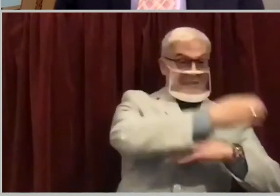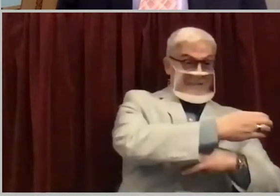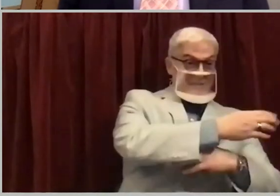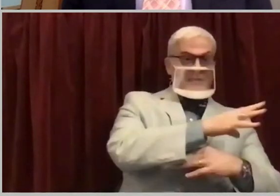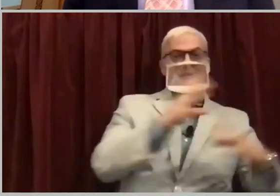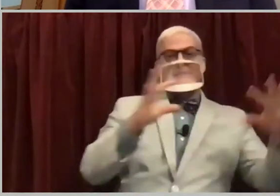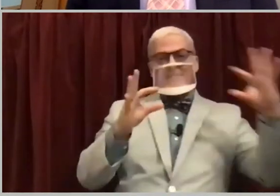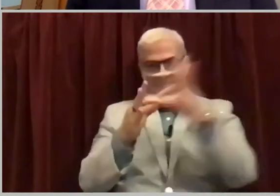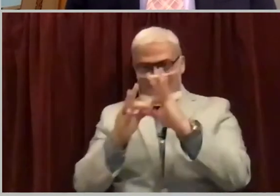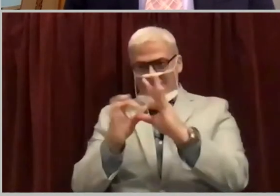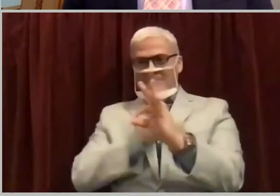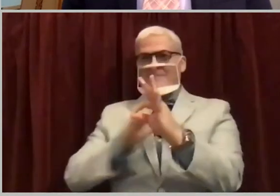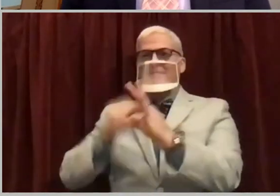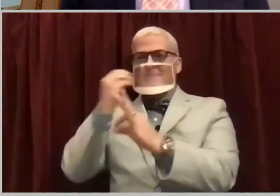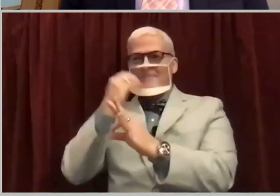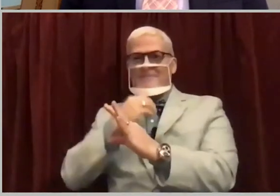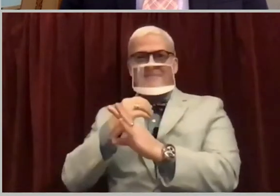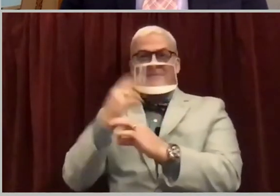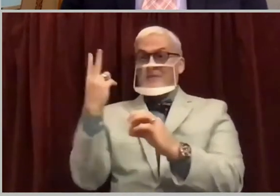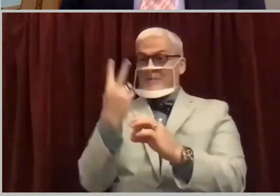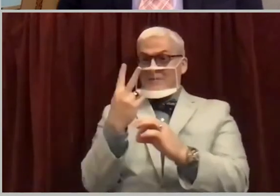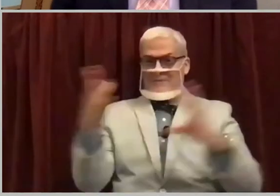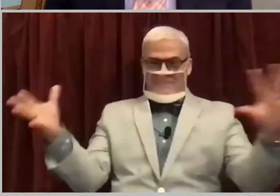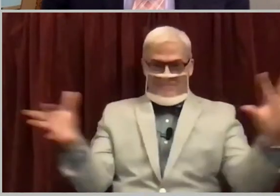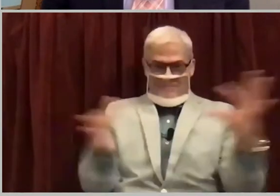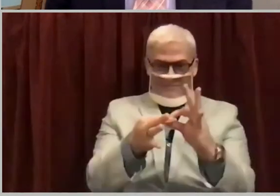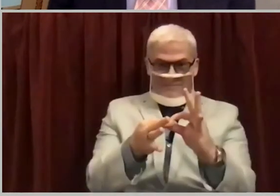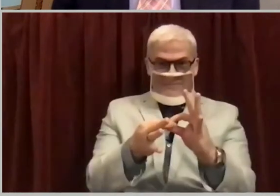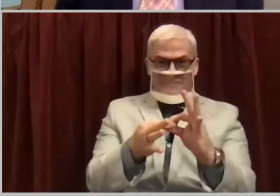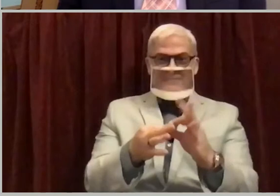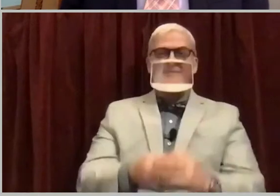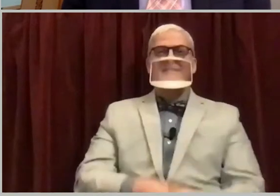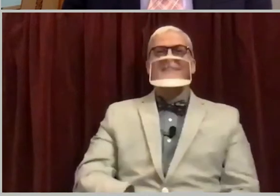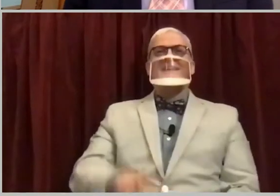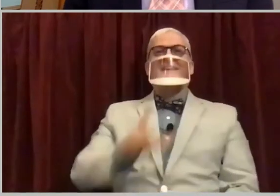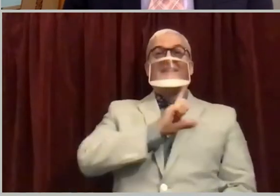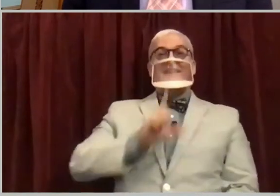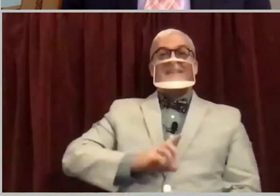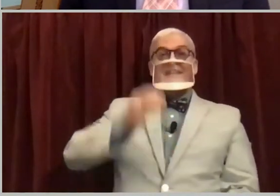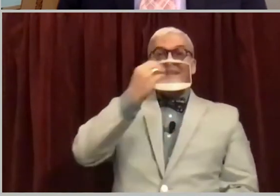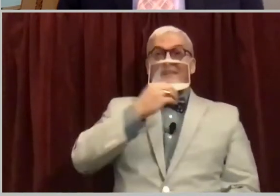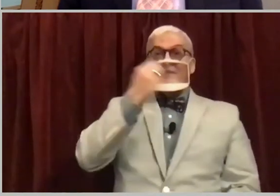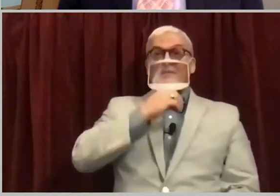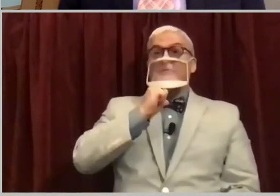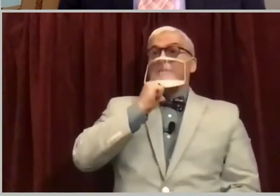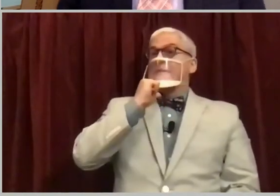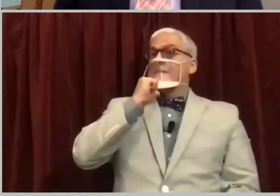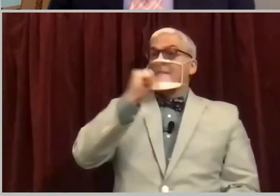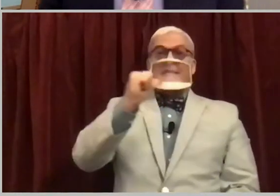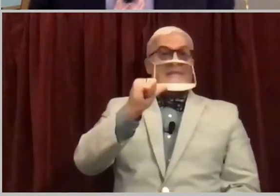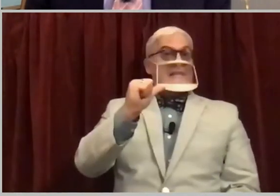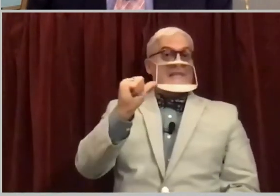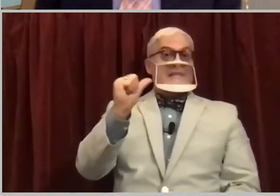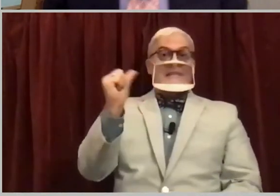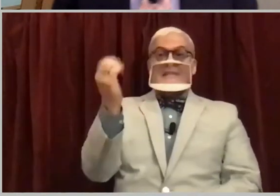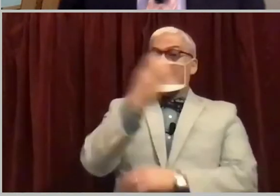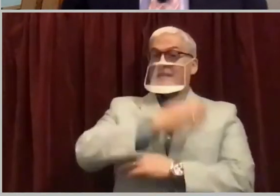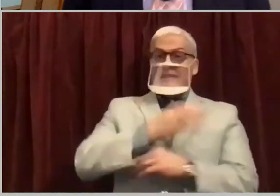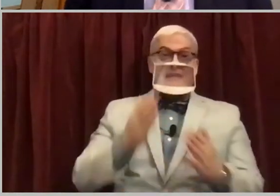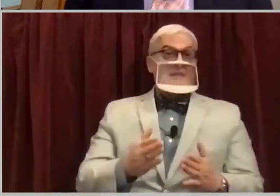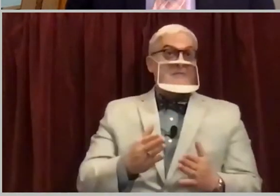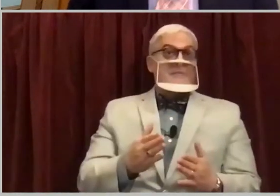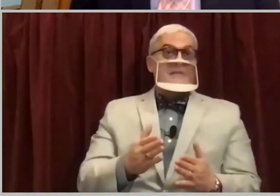you can't have one without the other. See, the Lord's Supper without Christmas, the birth of Jesus, would just